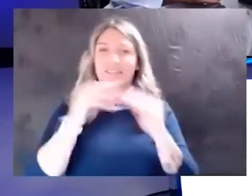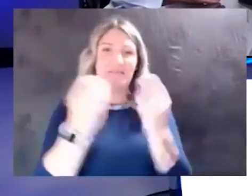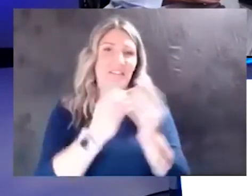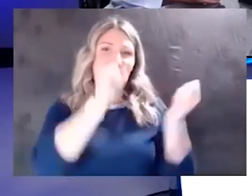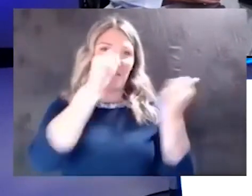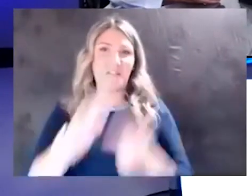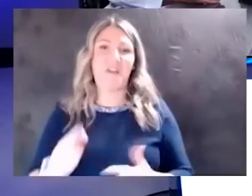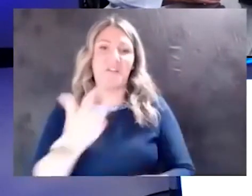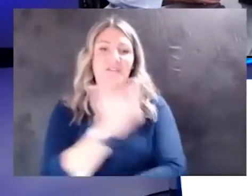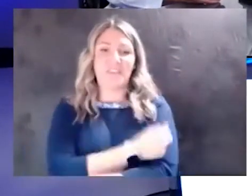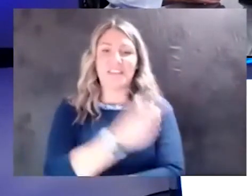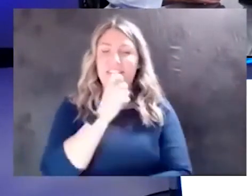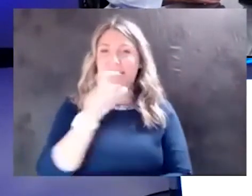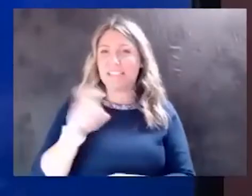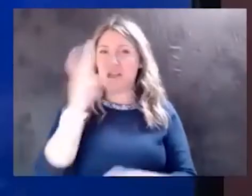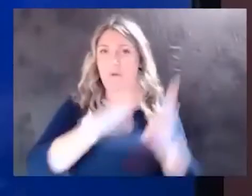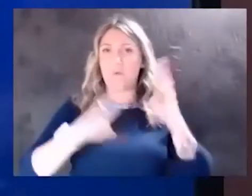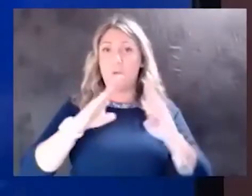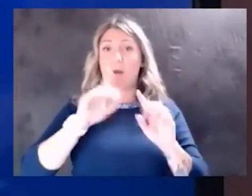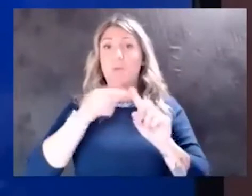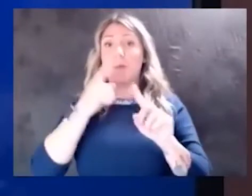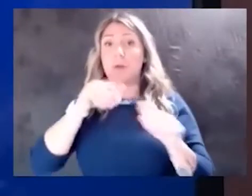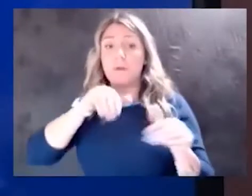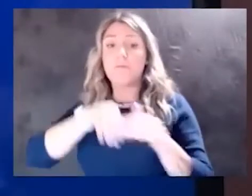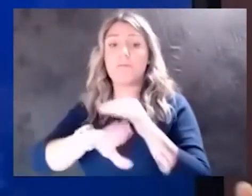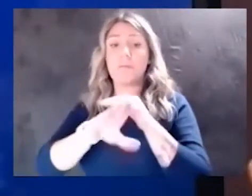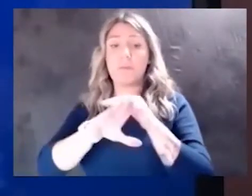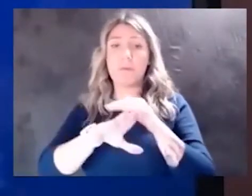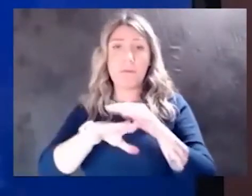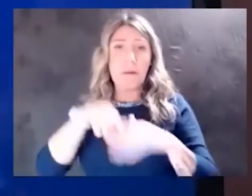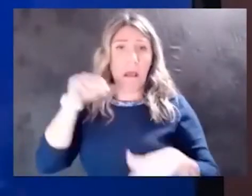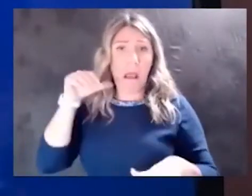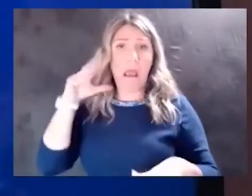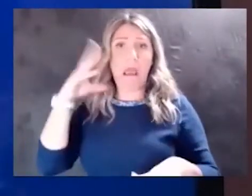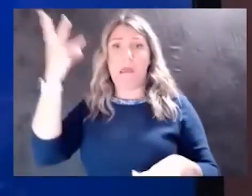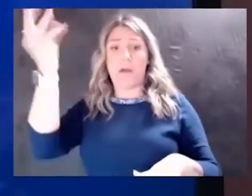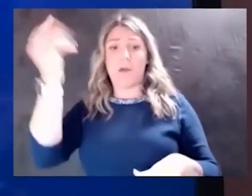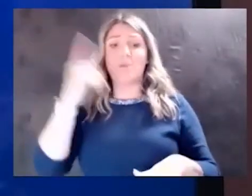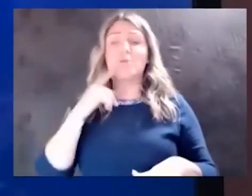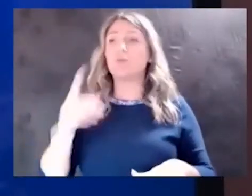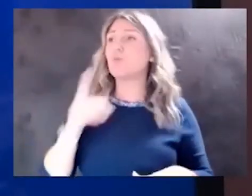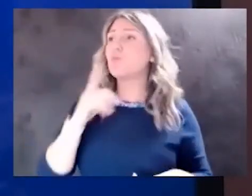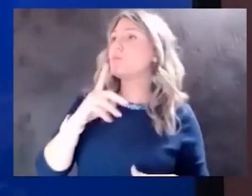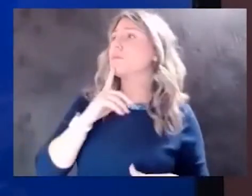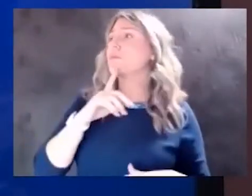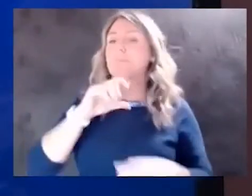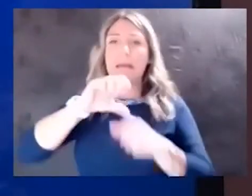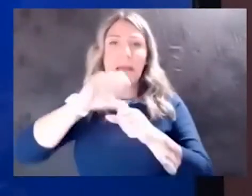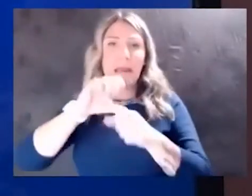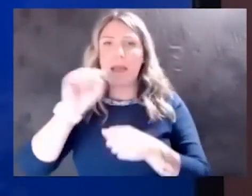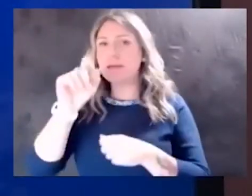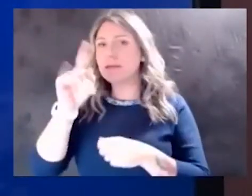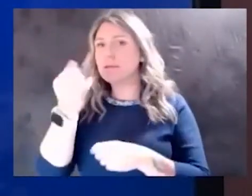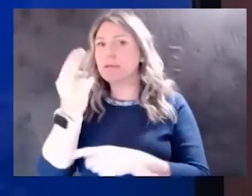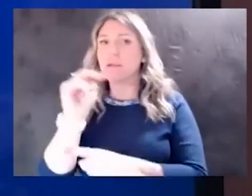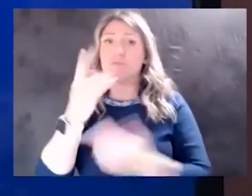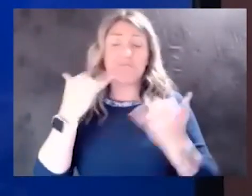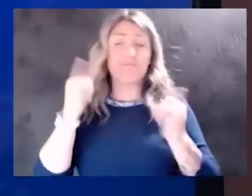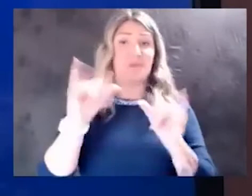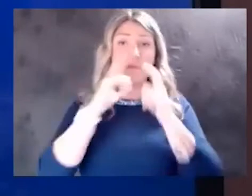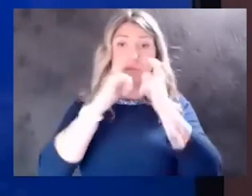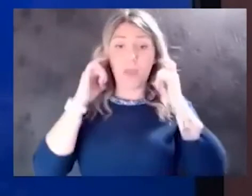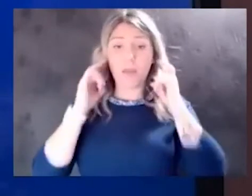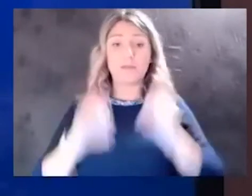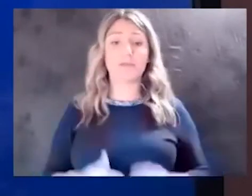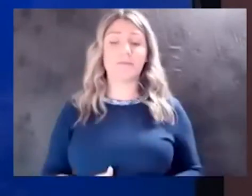about it too much. When I went in and out of the filling stations traveling, I did still mask. But that's